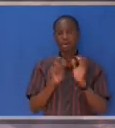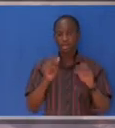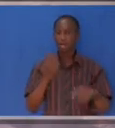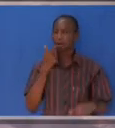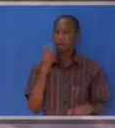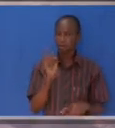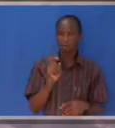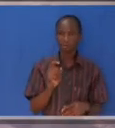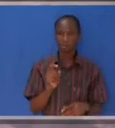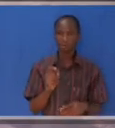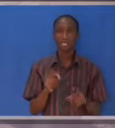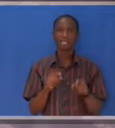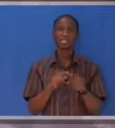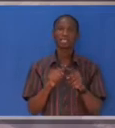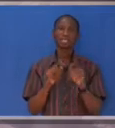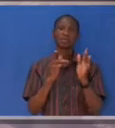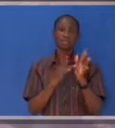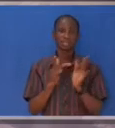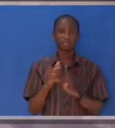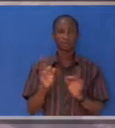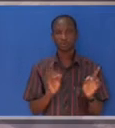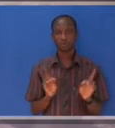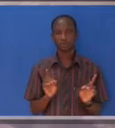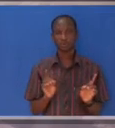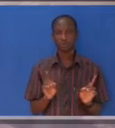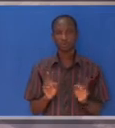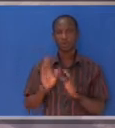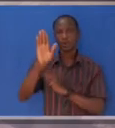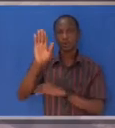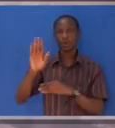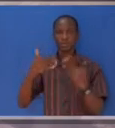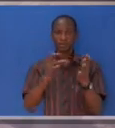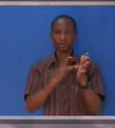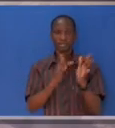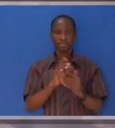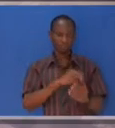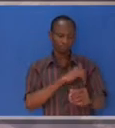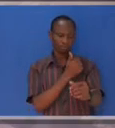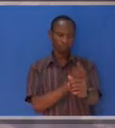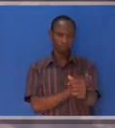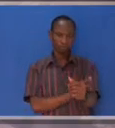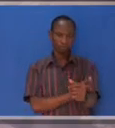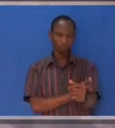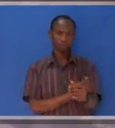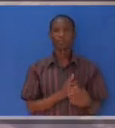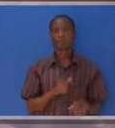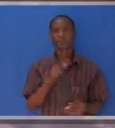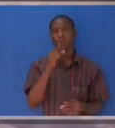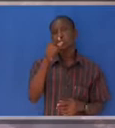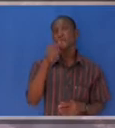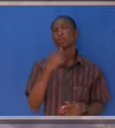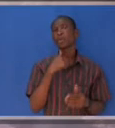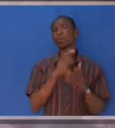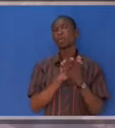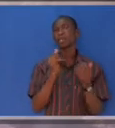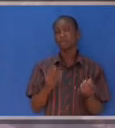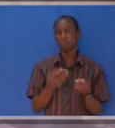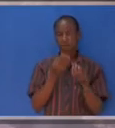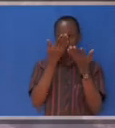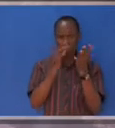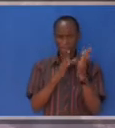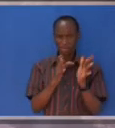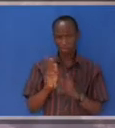Now, son of Jesus, pepper all ye. Uncle boy, the to me, no man. So, would ye di, now would ye Jesus,